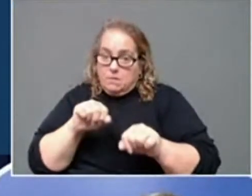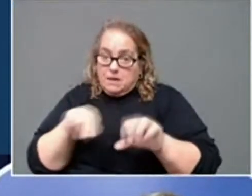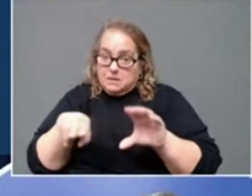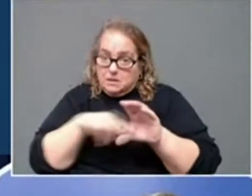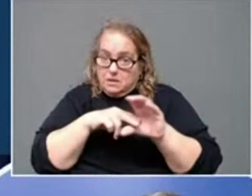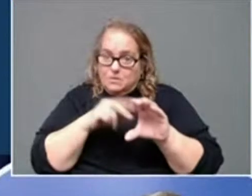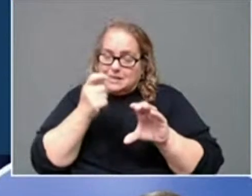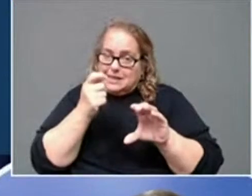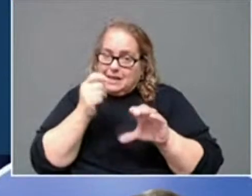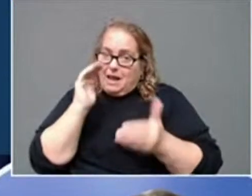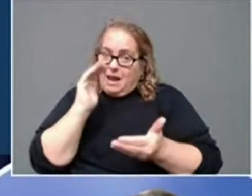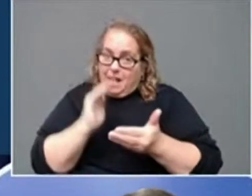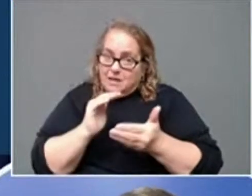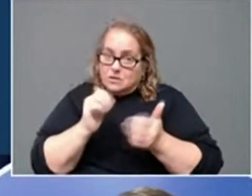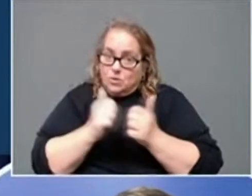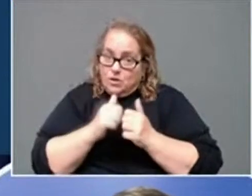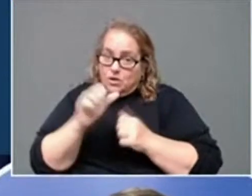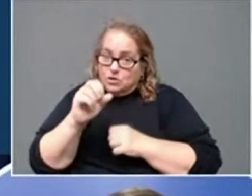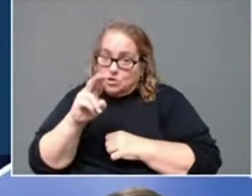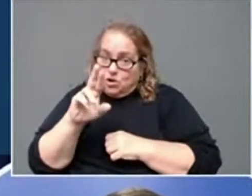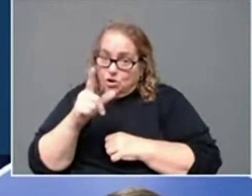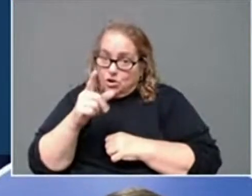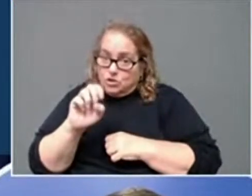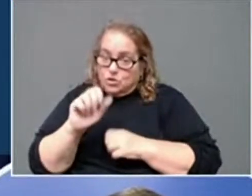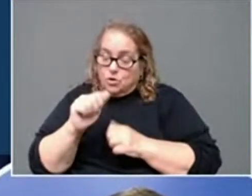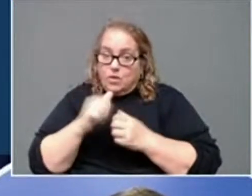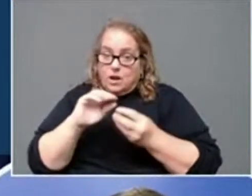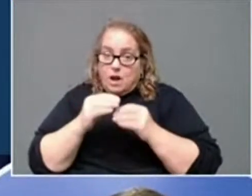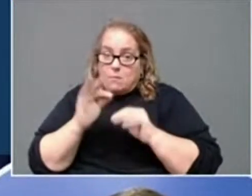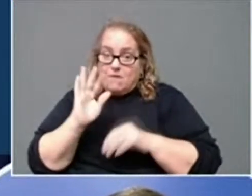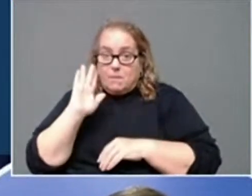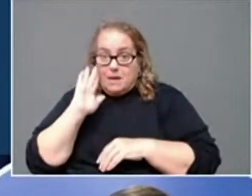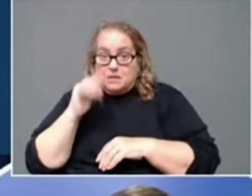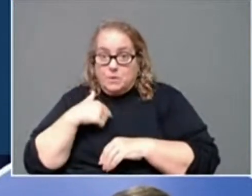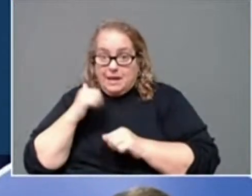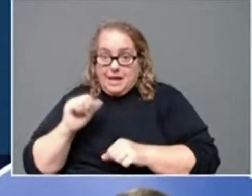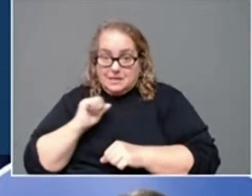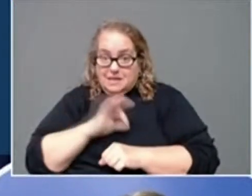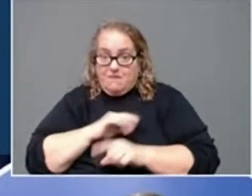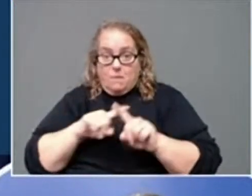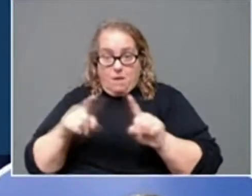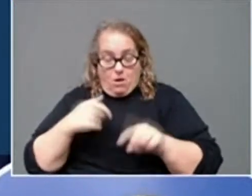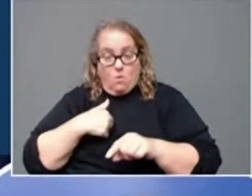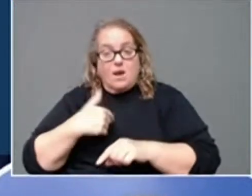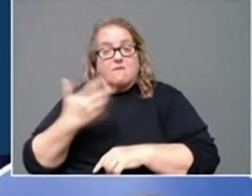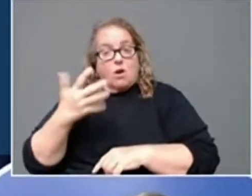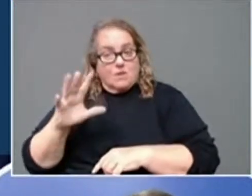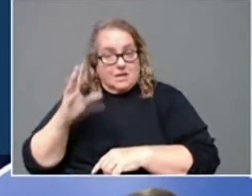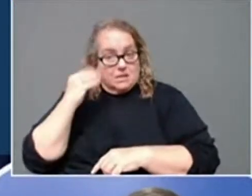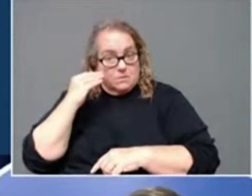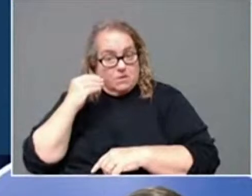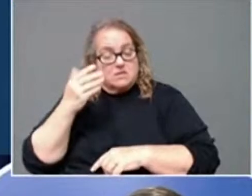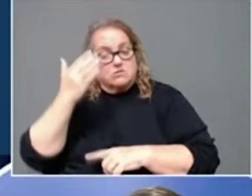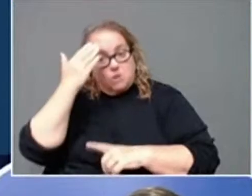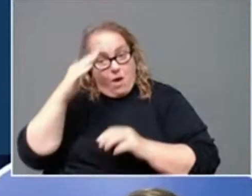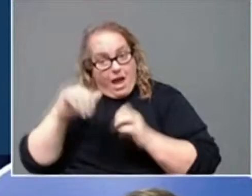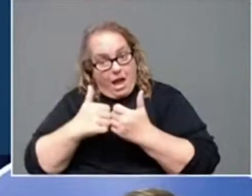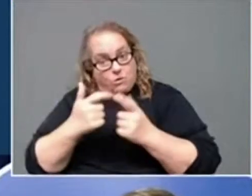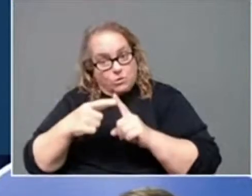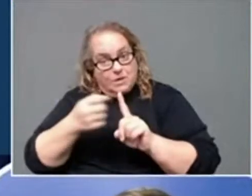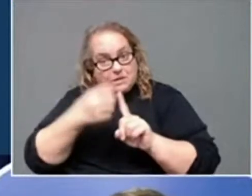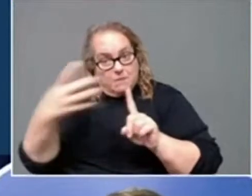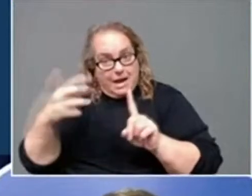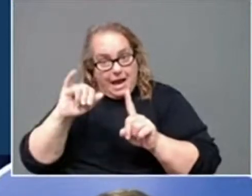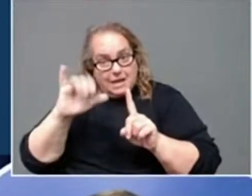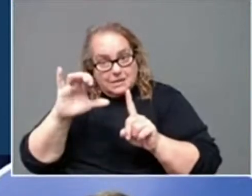surge, the number of beds we can staff. However, we have had the experience in expanding ICUs and providing higher levels of care